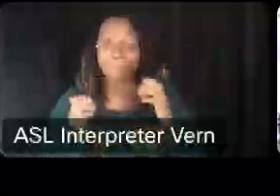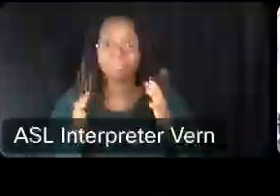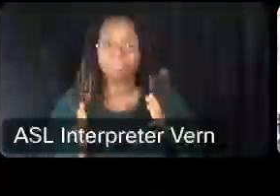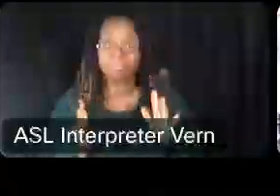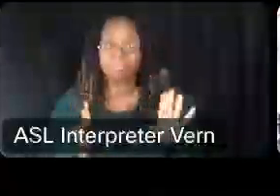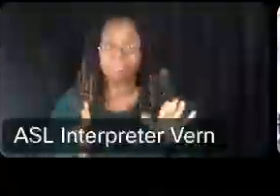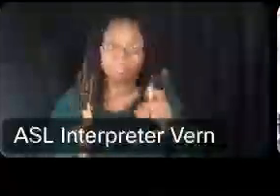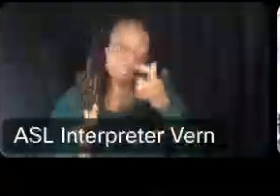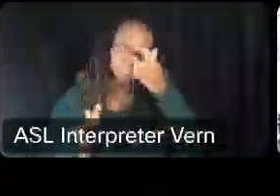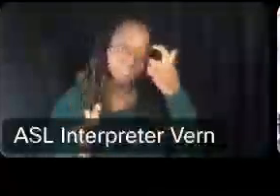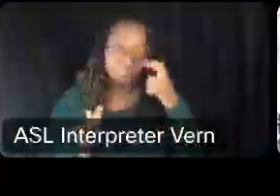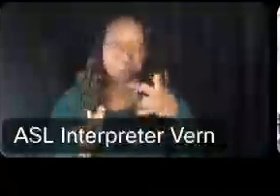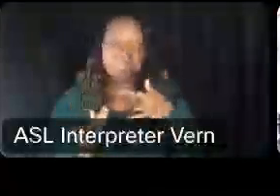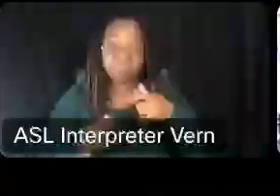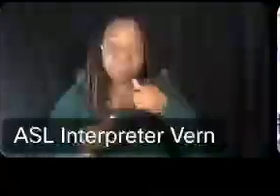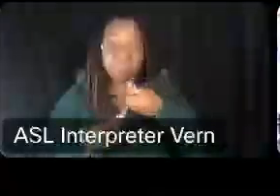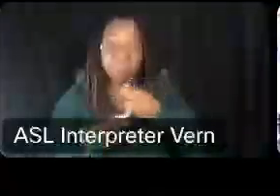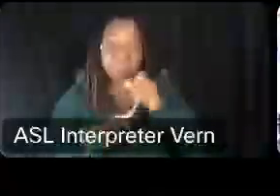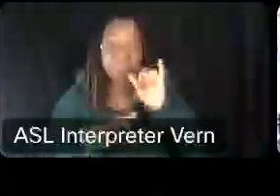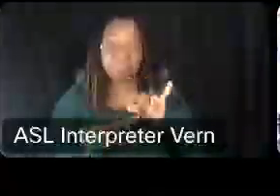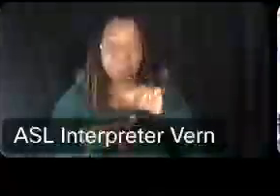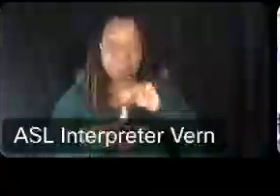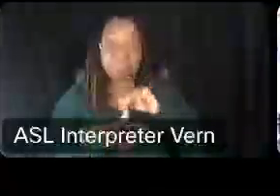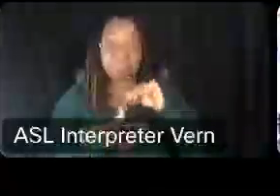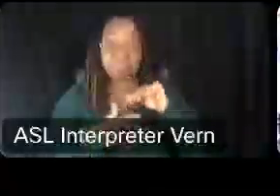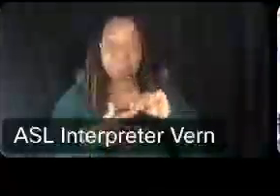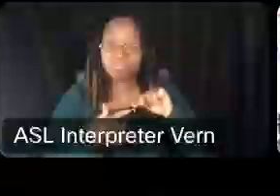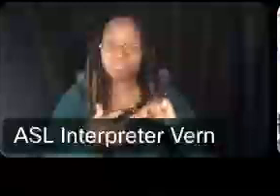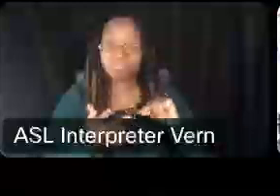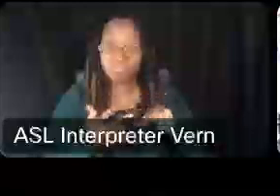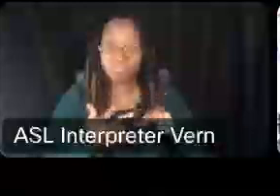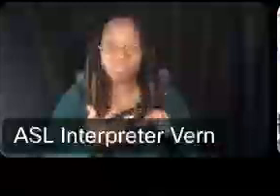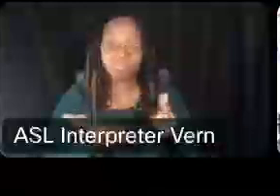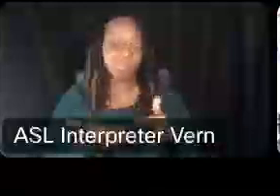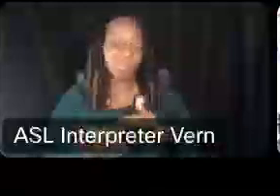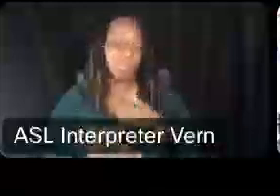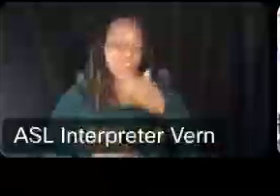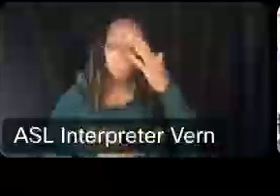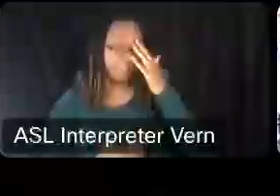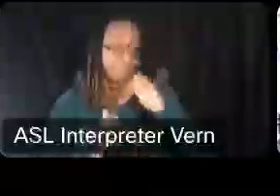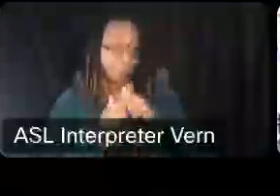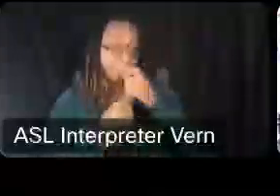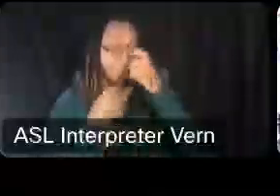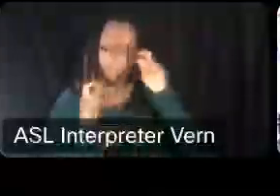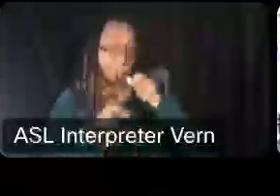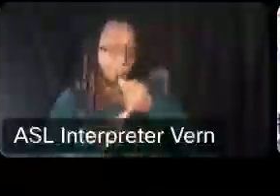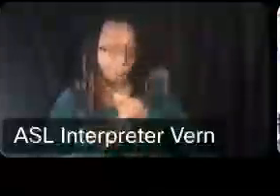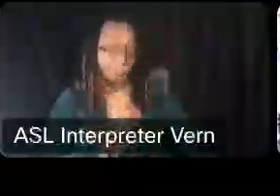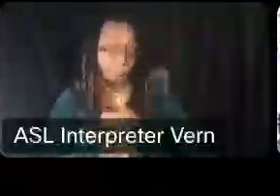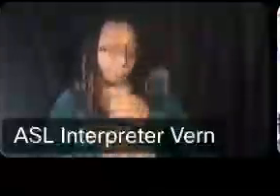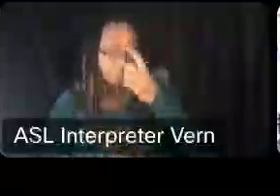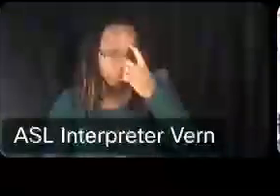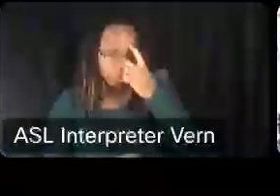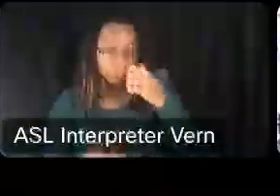does that. So there are things that we know in terms of the ways that trauma impacts our mind, body, and spirit.